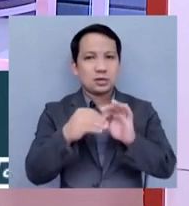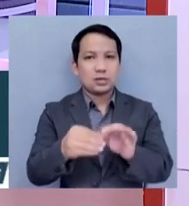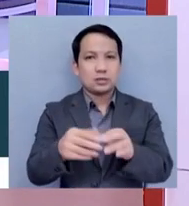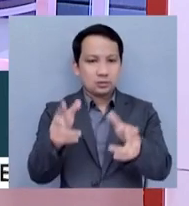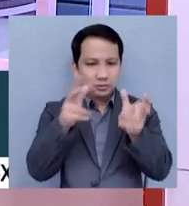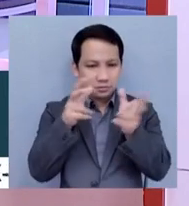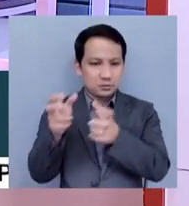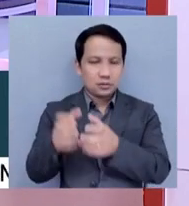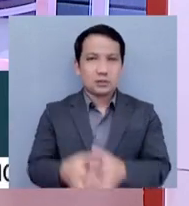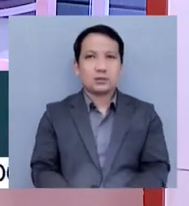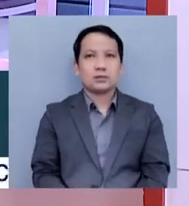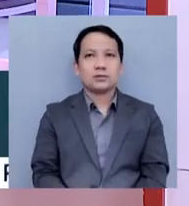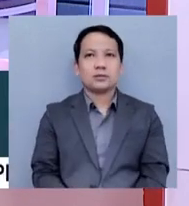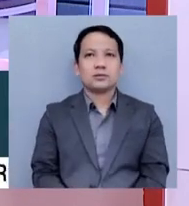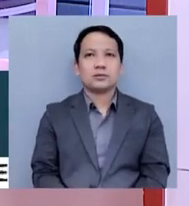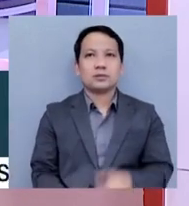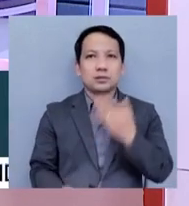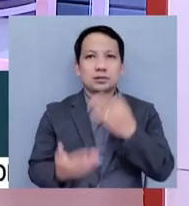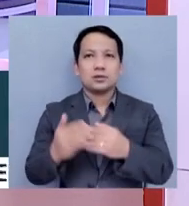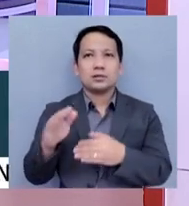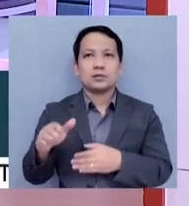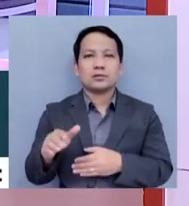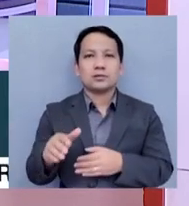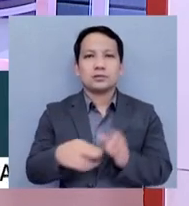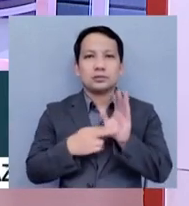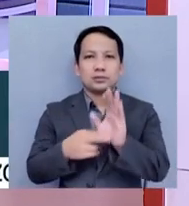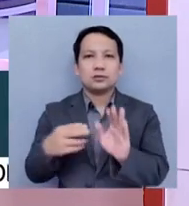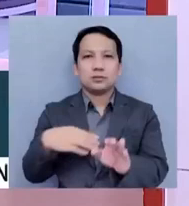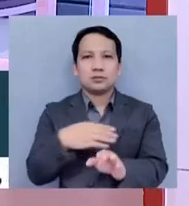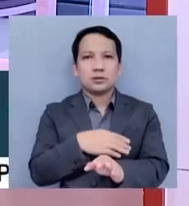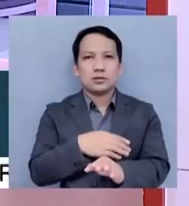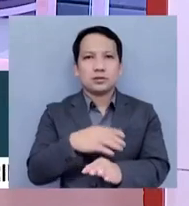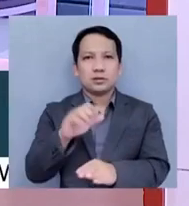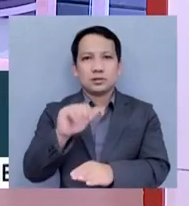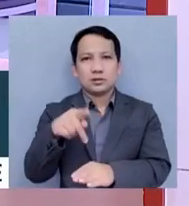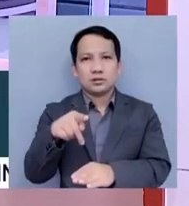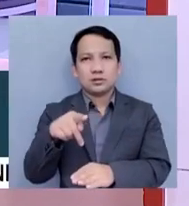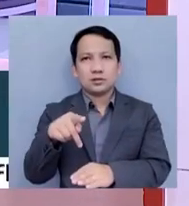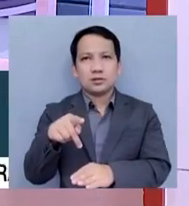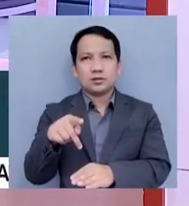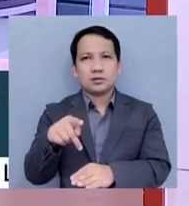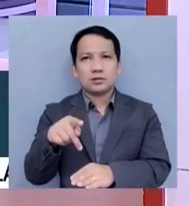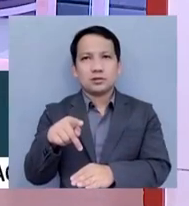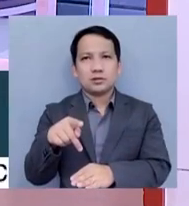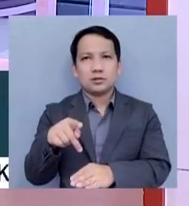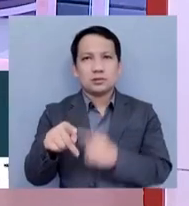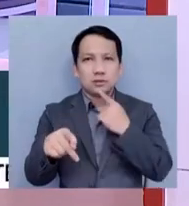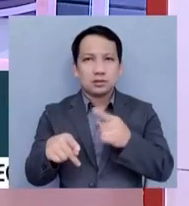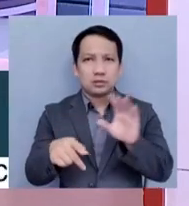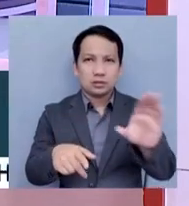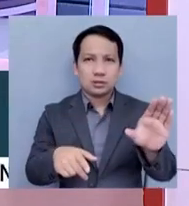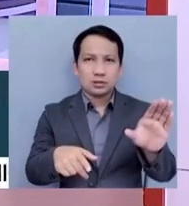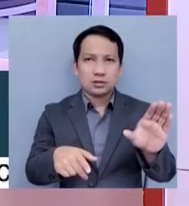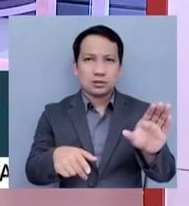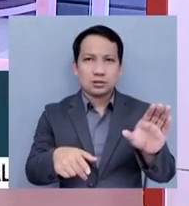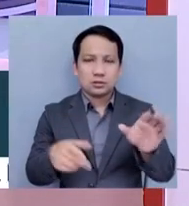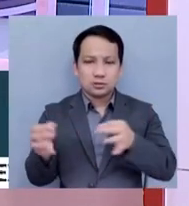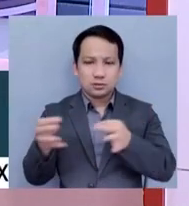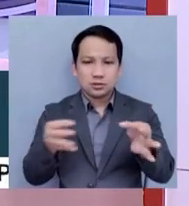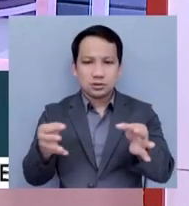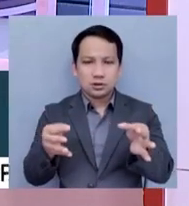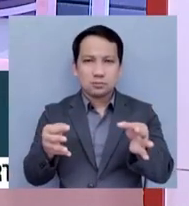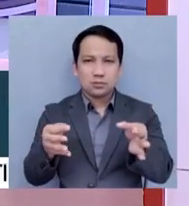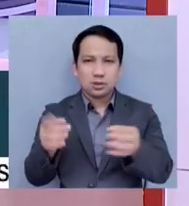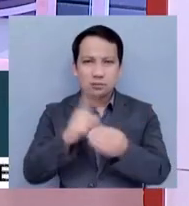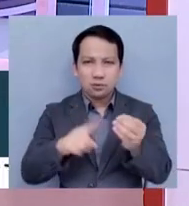ninyo. All right, magandang hapon din po. Representative Acop, you said or described the messy